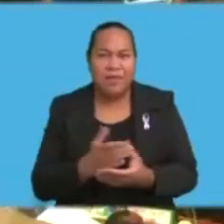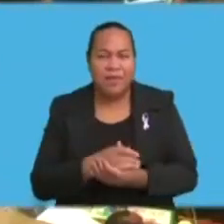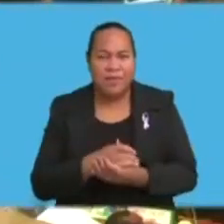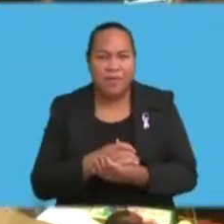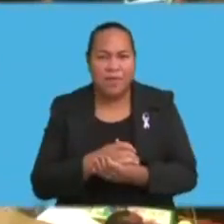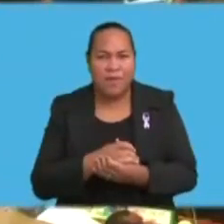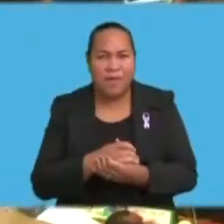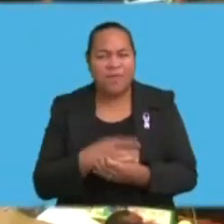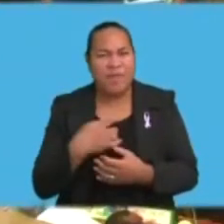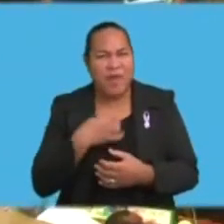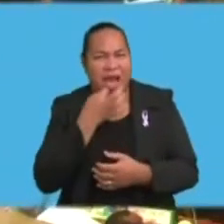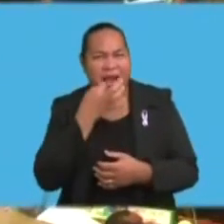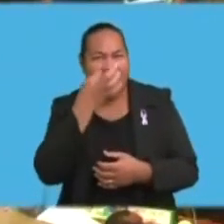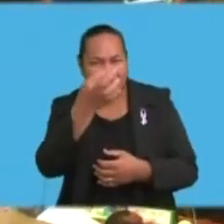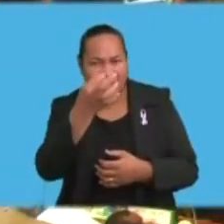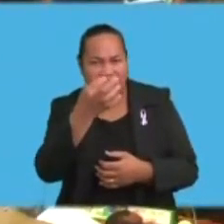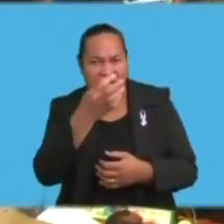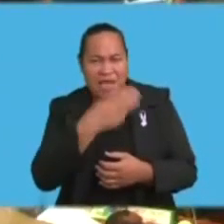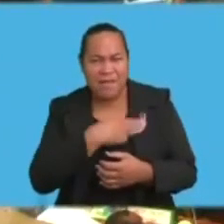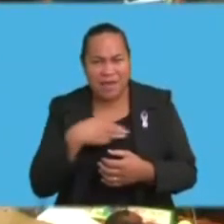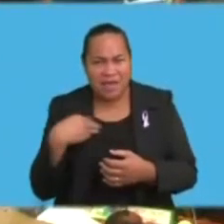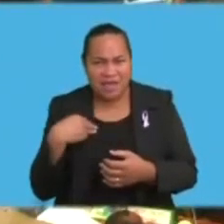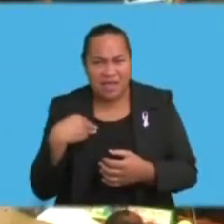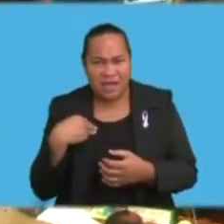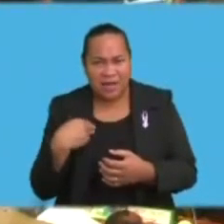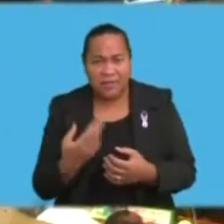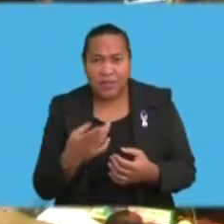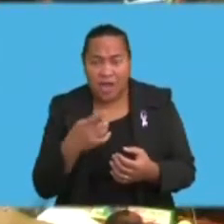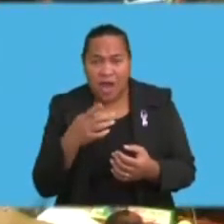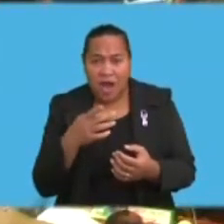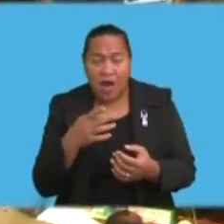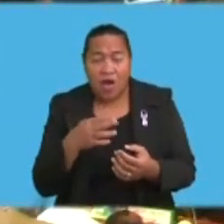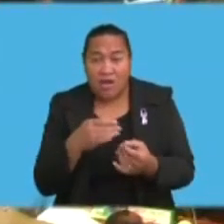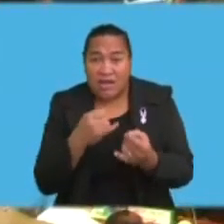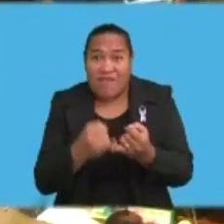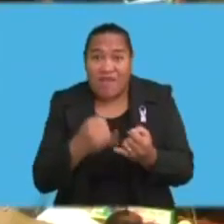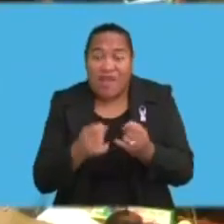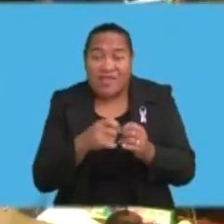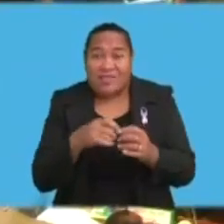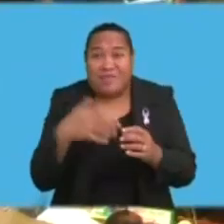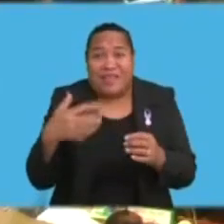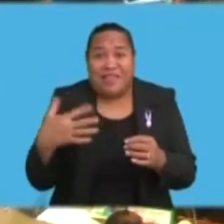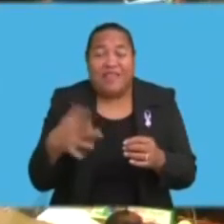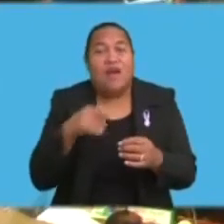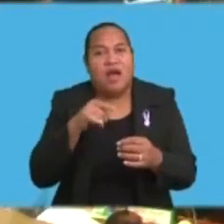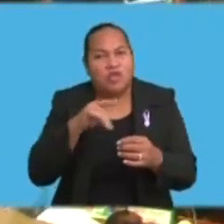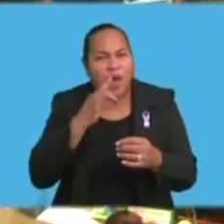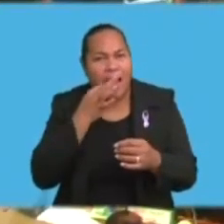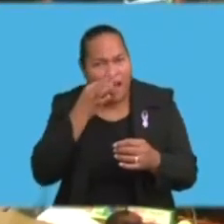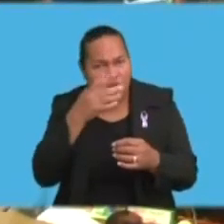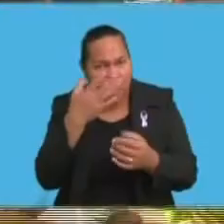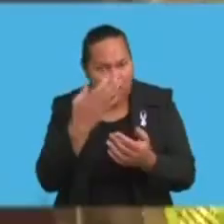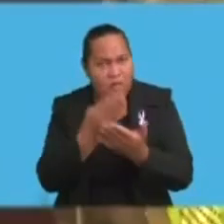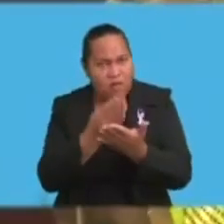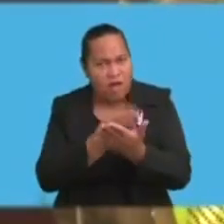I'm asking the Minister whether they're going to provide the budgetary allocation, and also